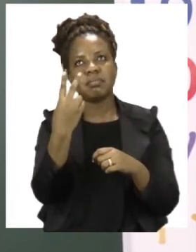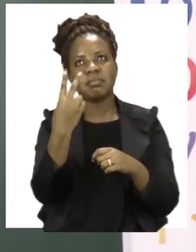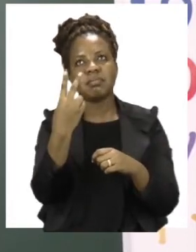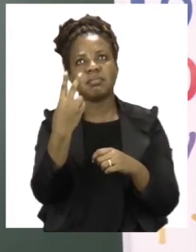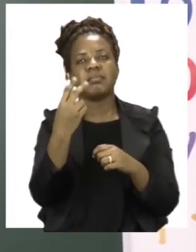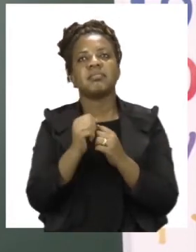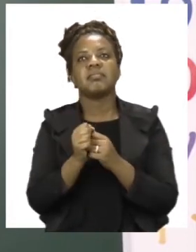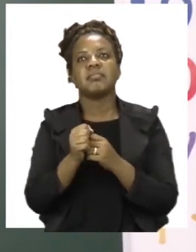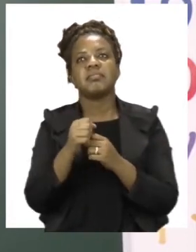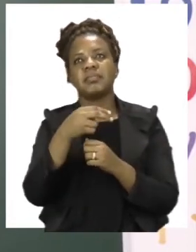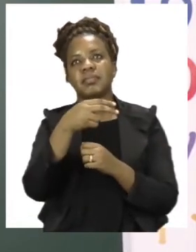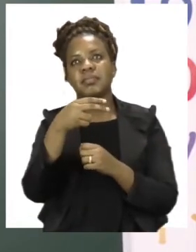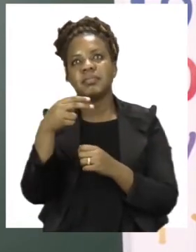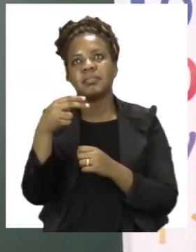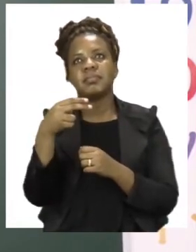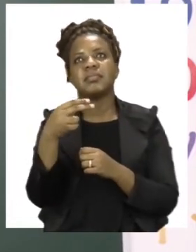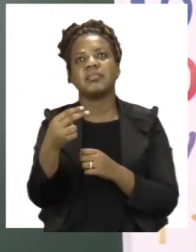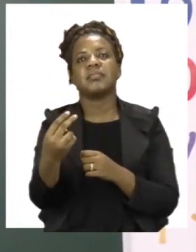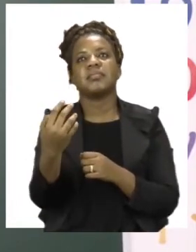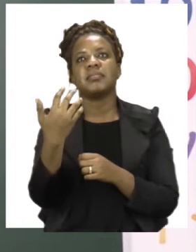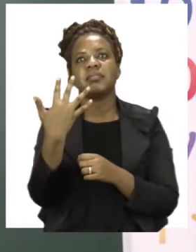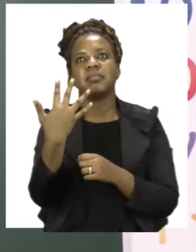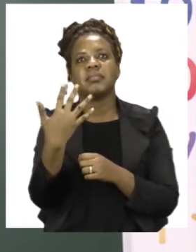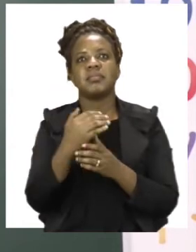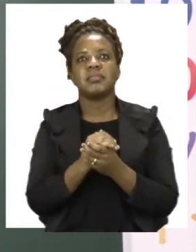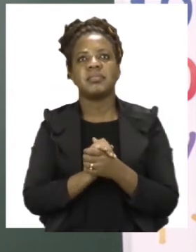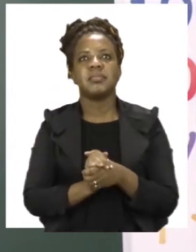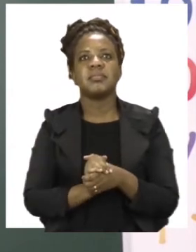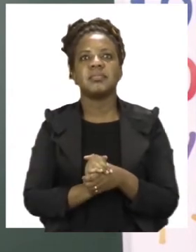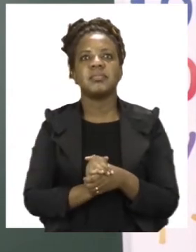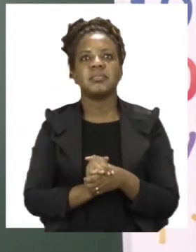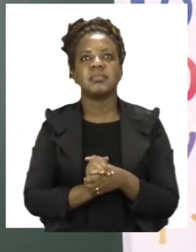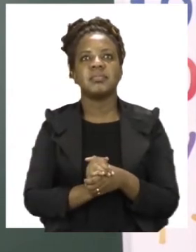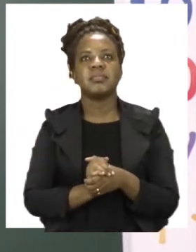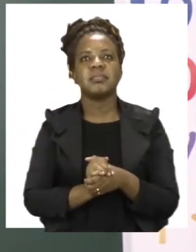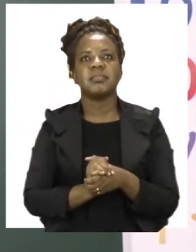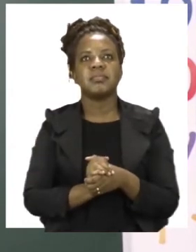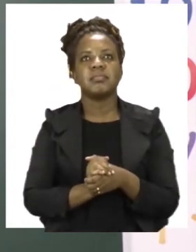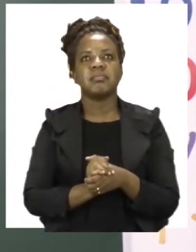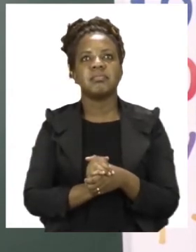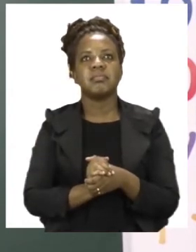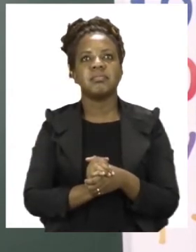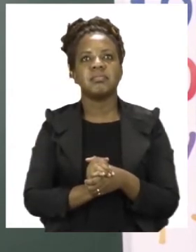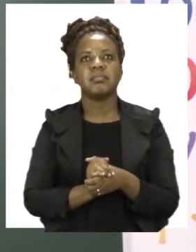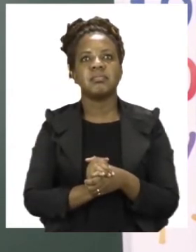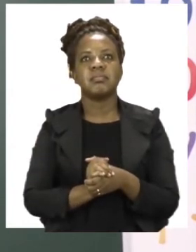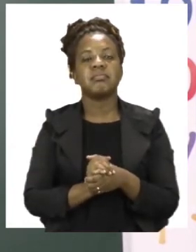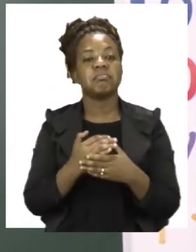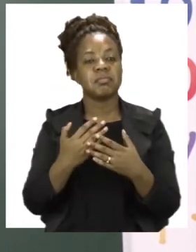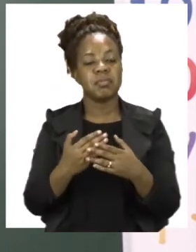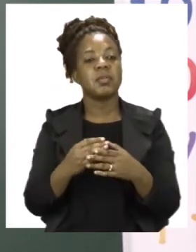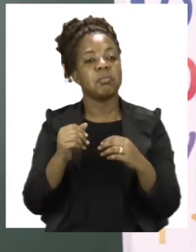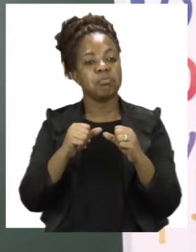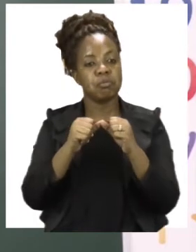equal 5. Let's put the counters back together, and this time we're not going to add, we still have 10.